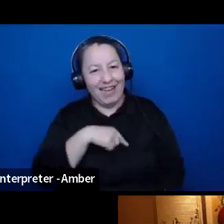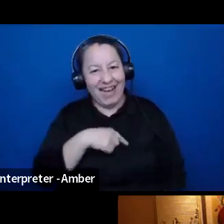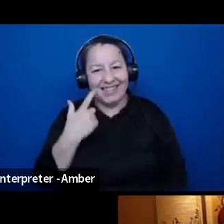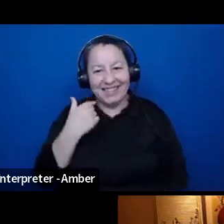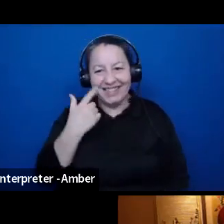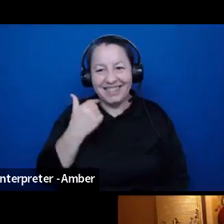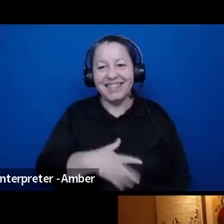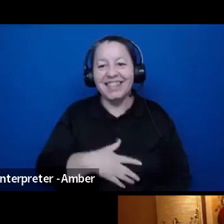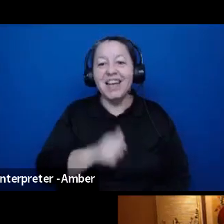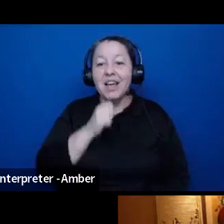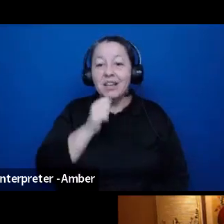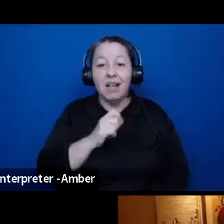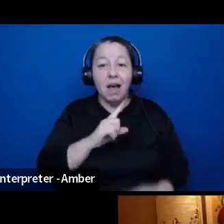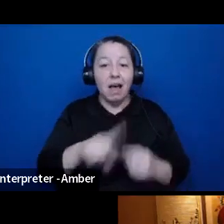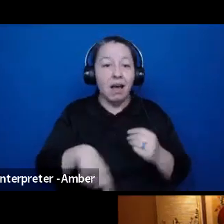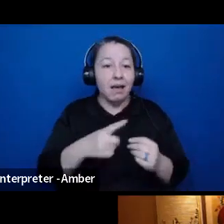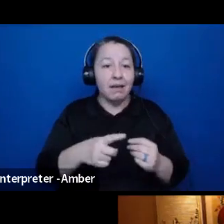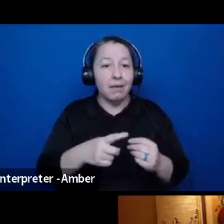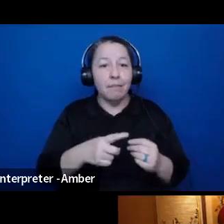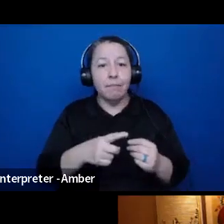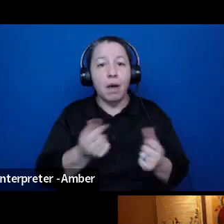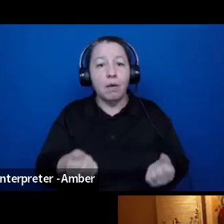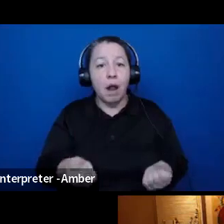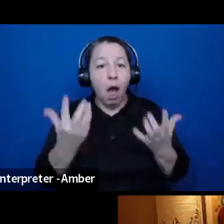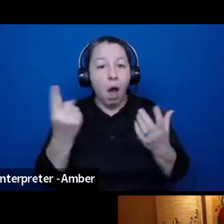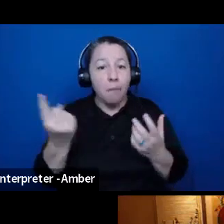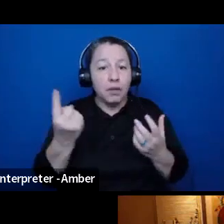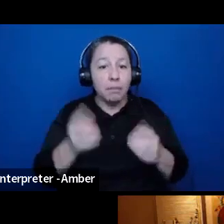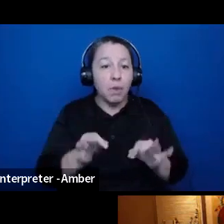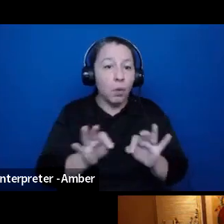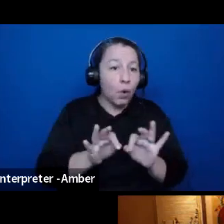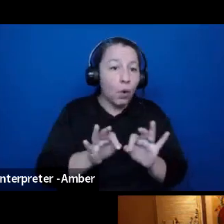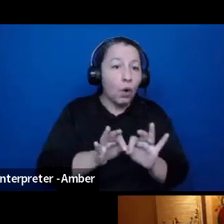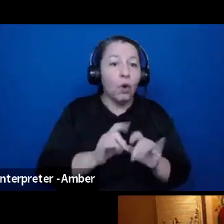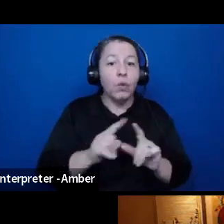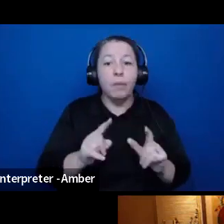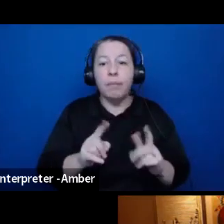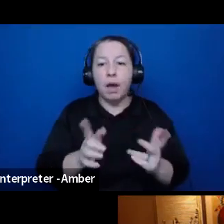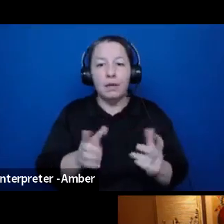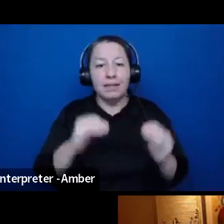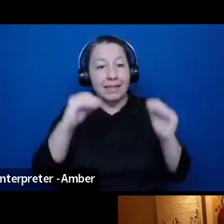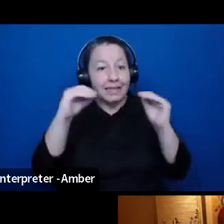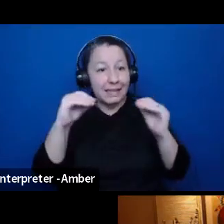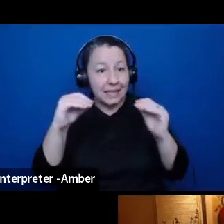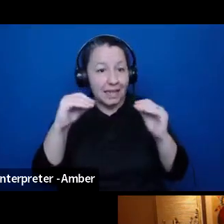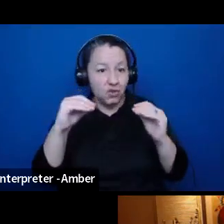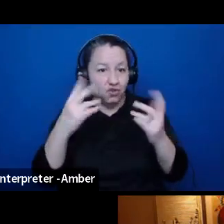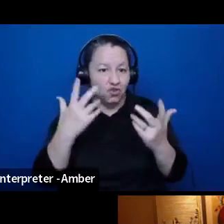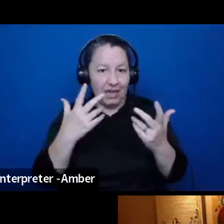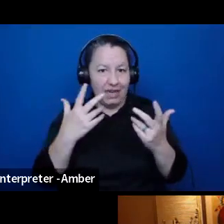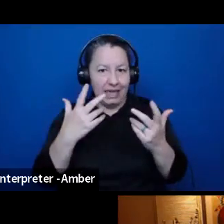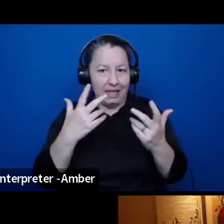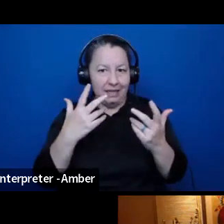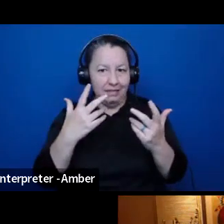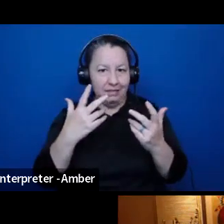about necessarily like how much something is worth, but it's the teaching behind that is that